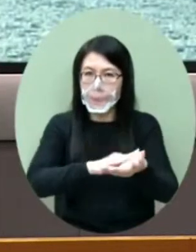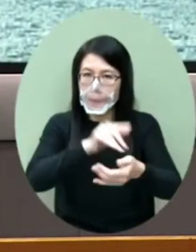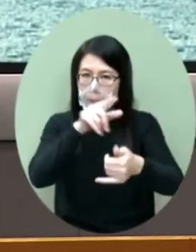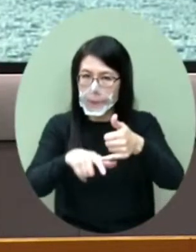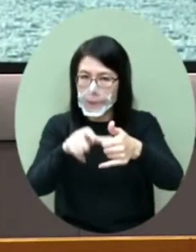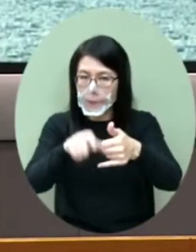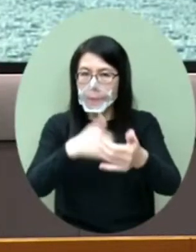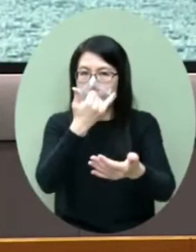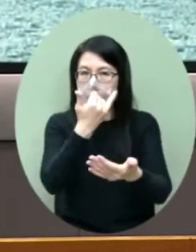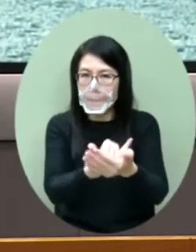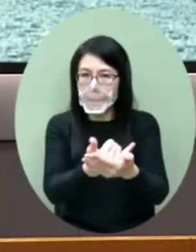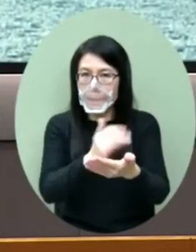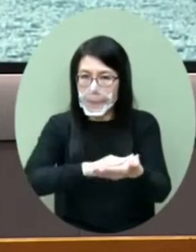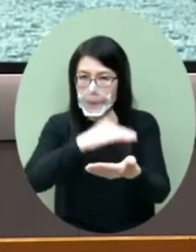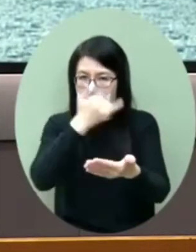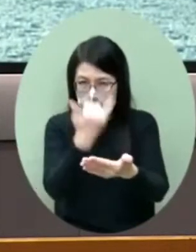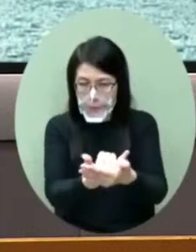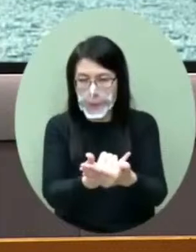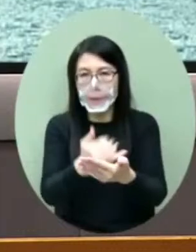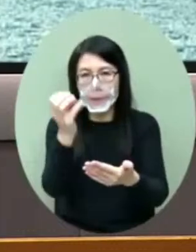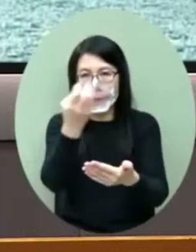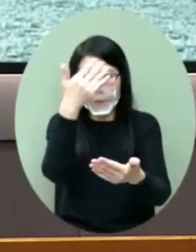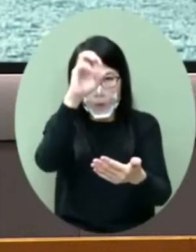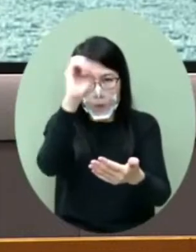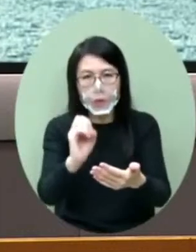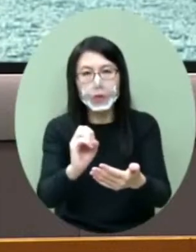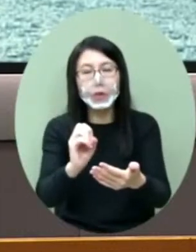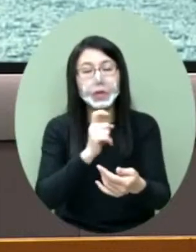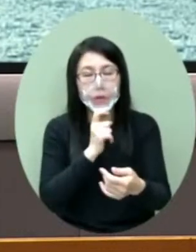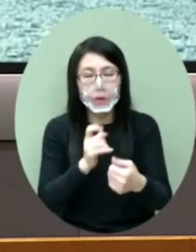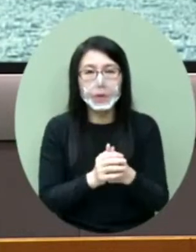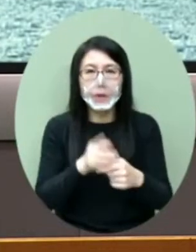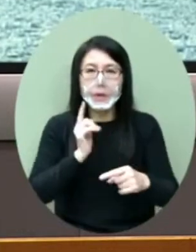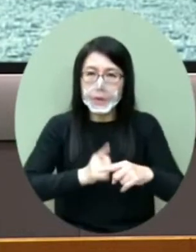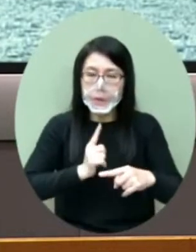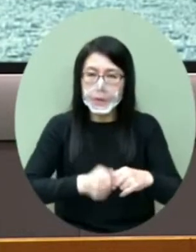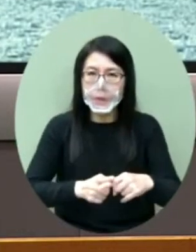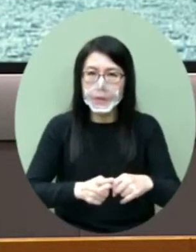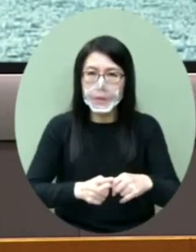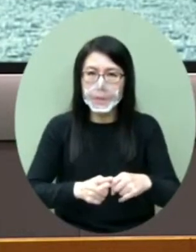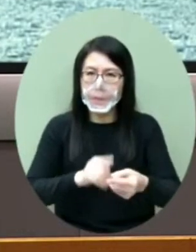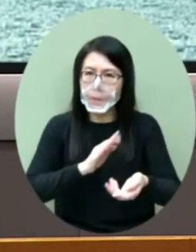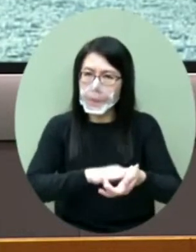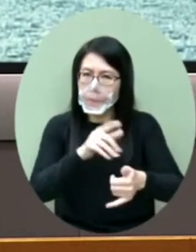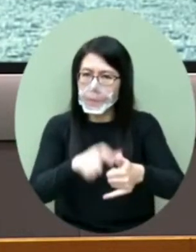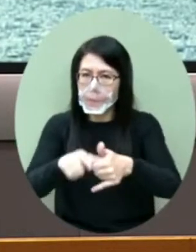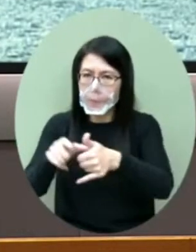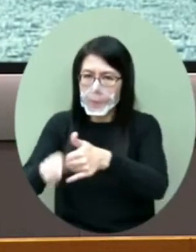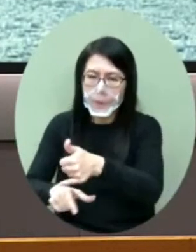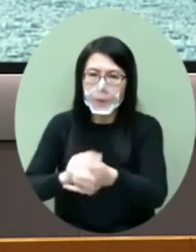well, there will be the death rate of the reported cases.